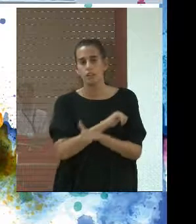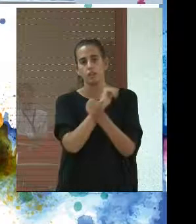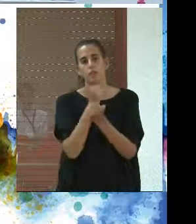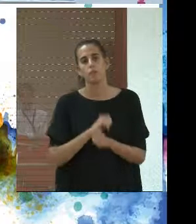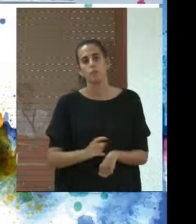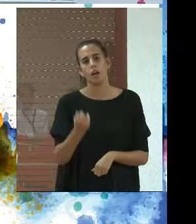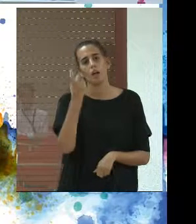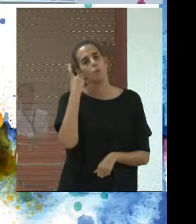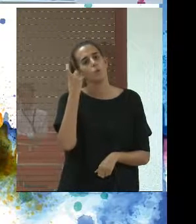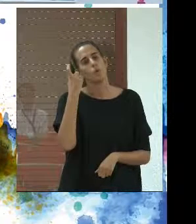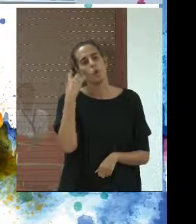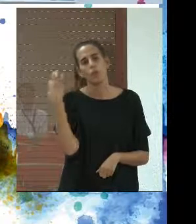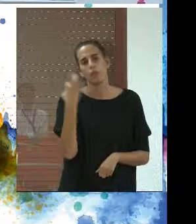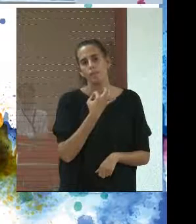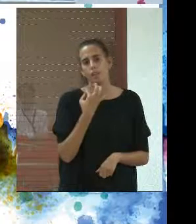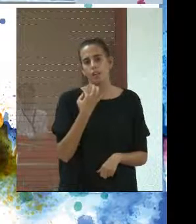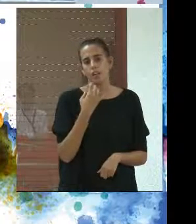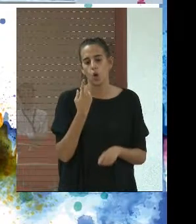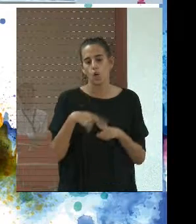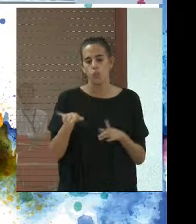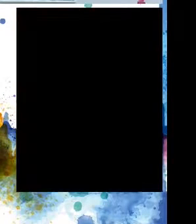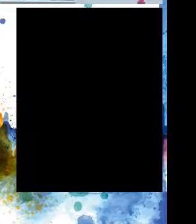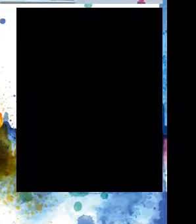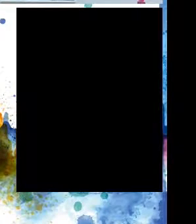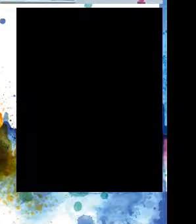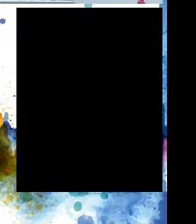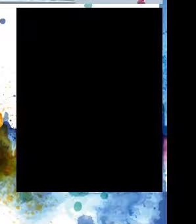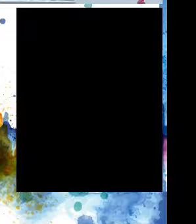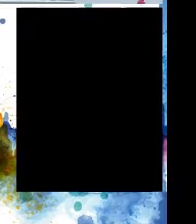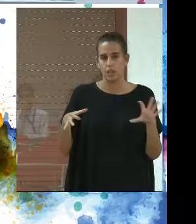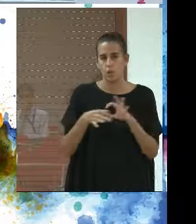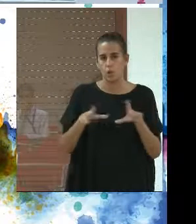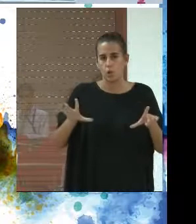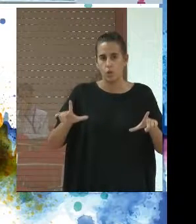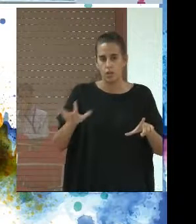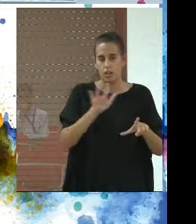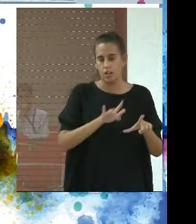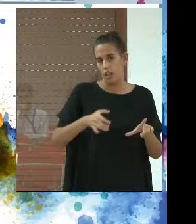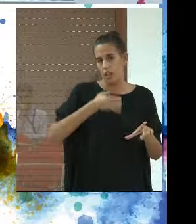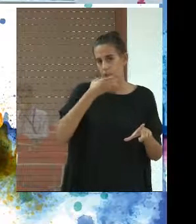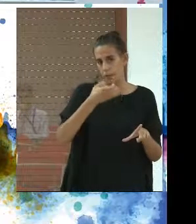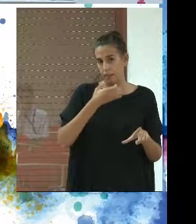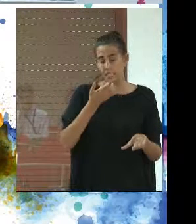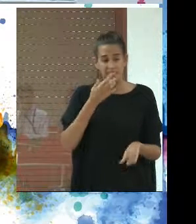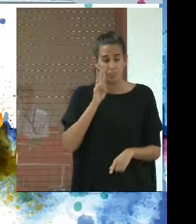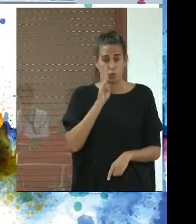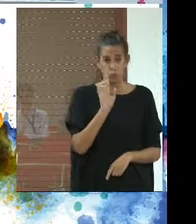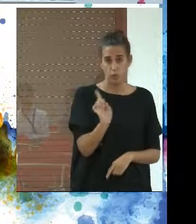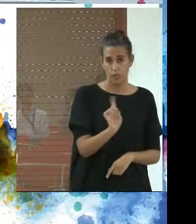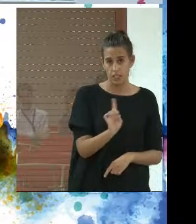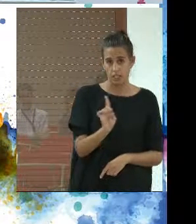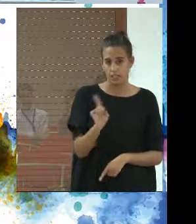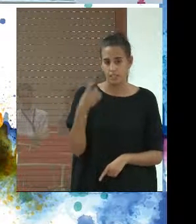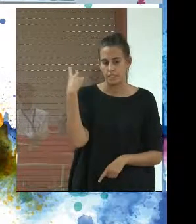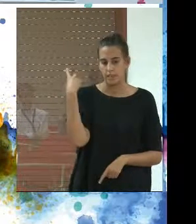the way that our students learn about objects on the iPad. If you're not seeing it, even